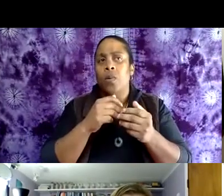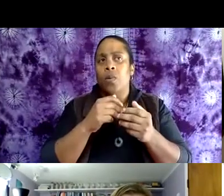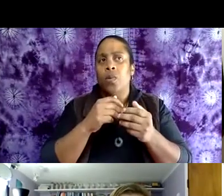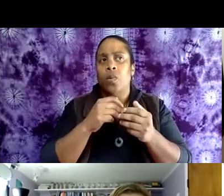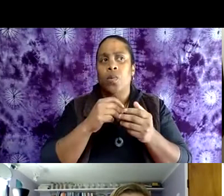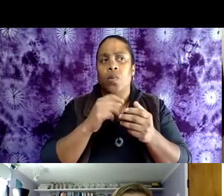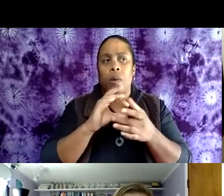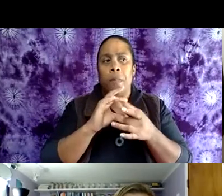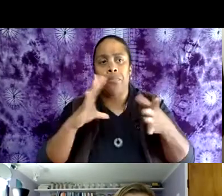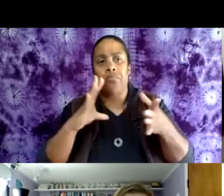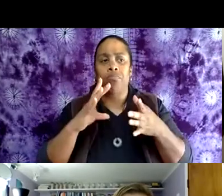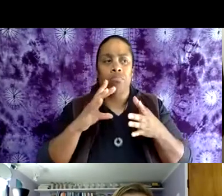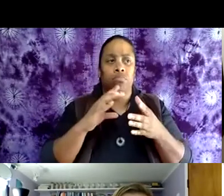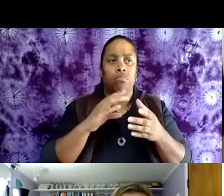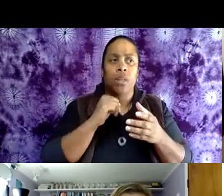emotionally or